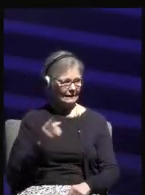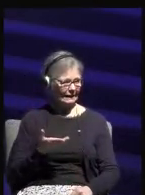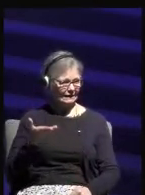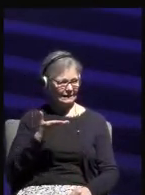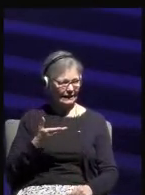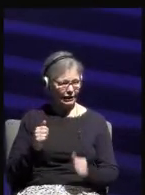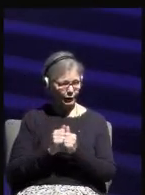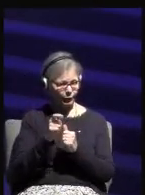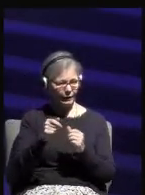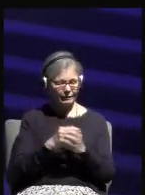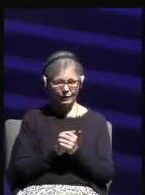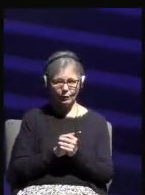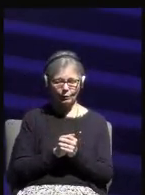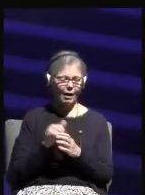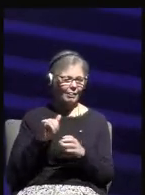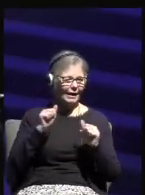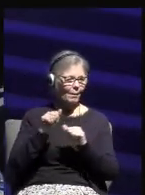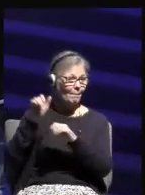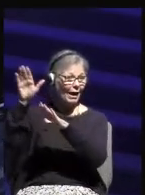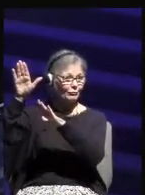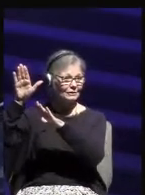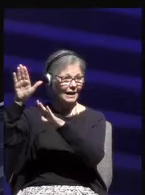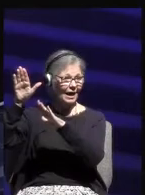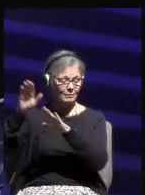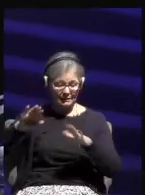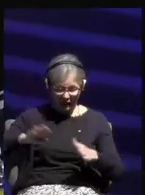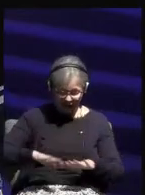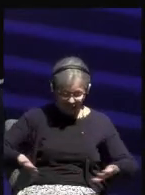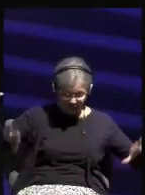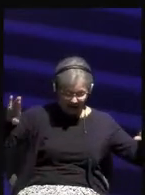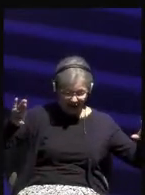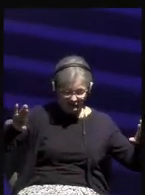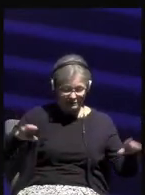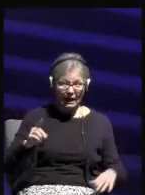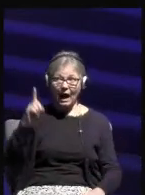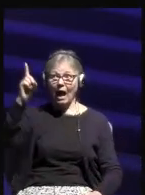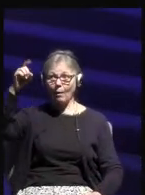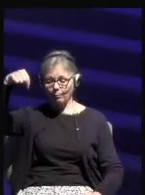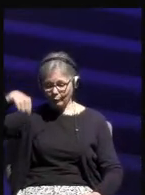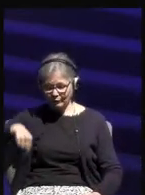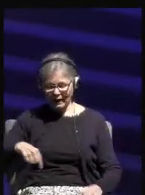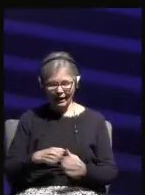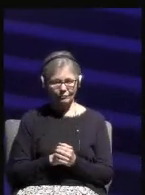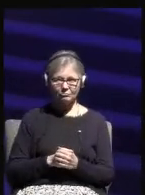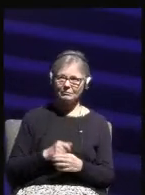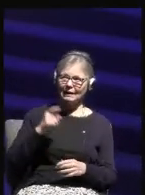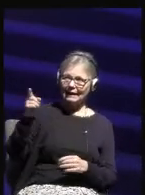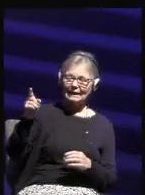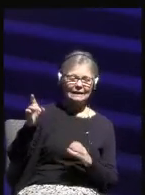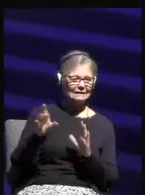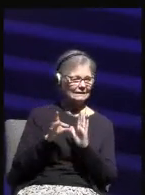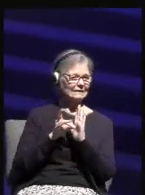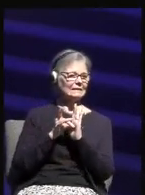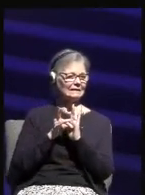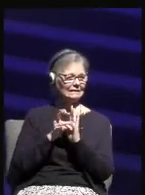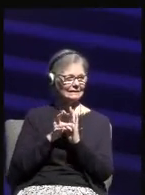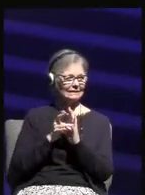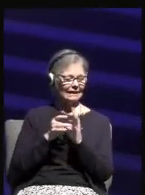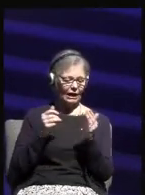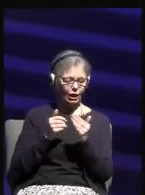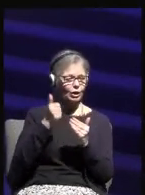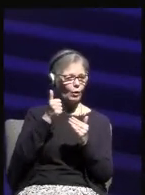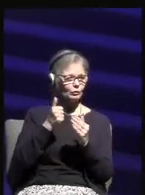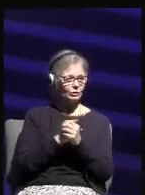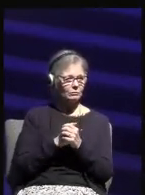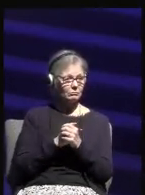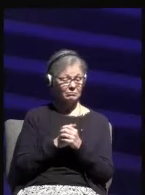valleys. I want to have a friend that sticketh closer to me than any brother that I've ever had. Anybody experience pain in